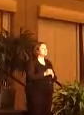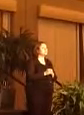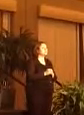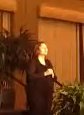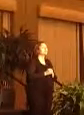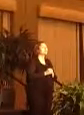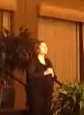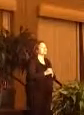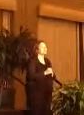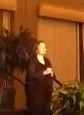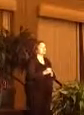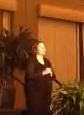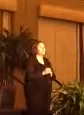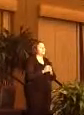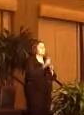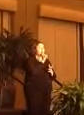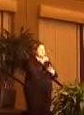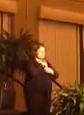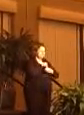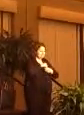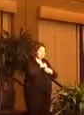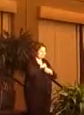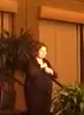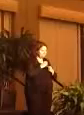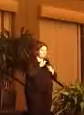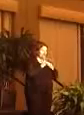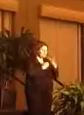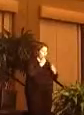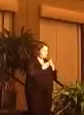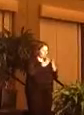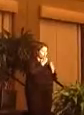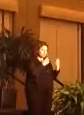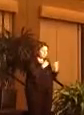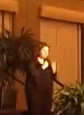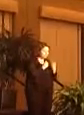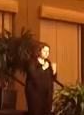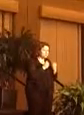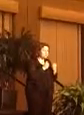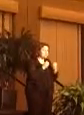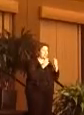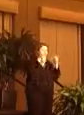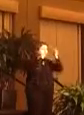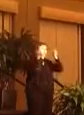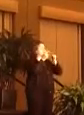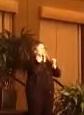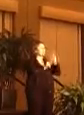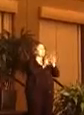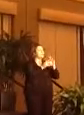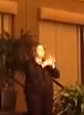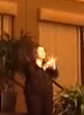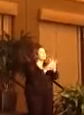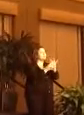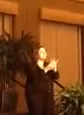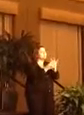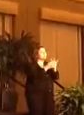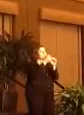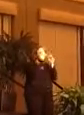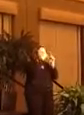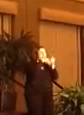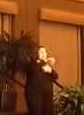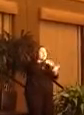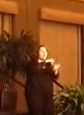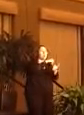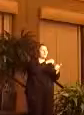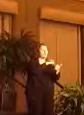those super emotional things that we can all immediately relate to when we see it, and it's one of